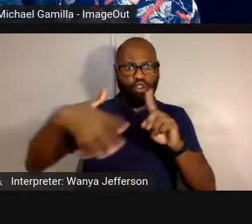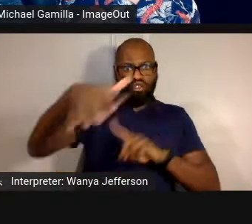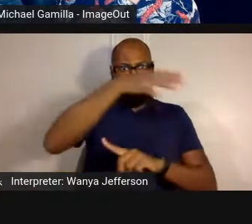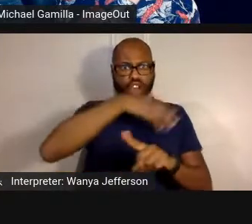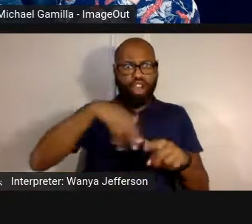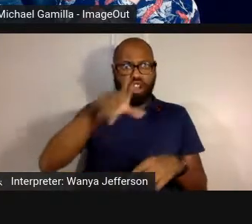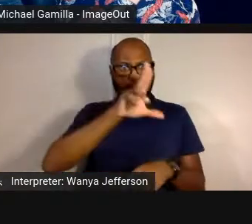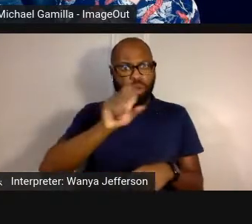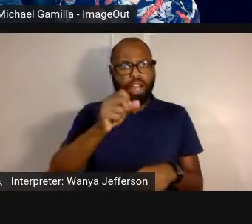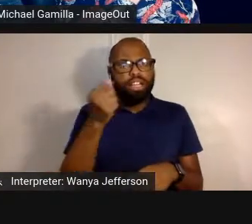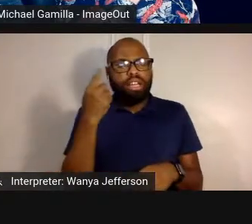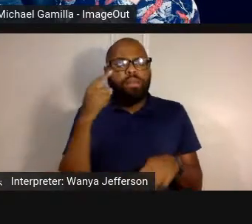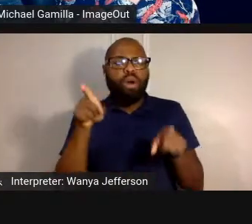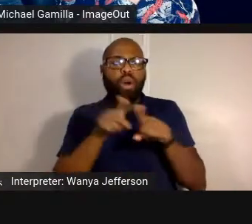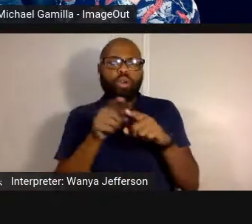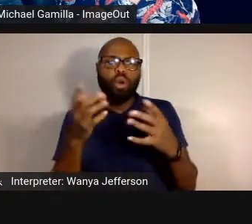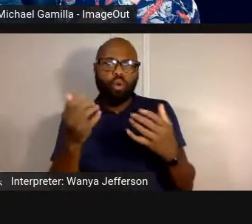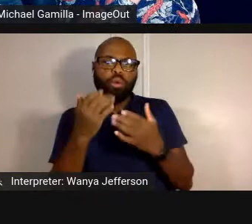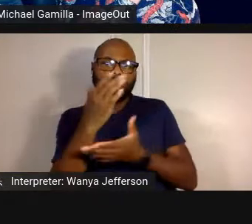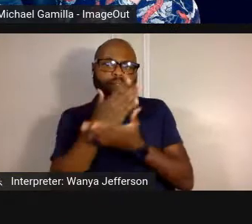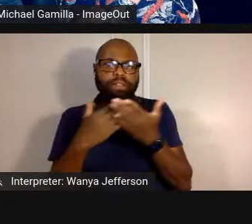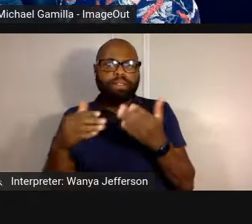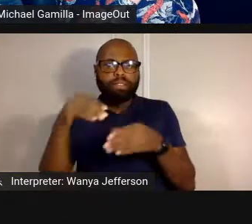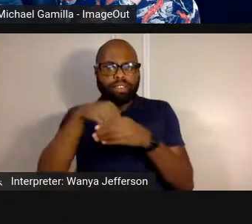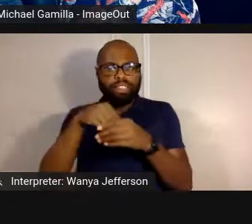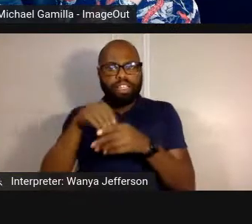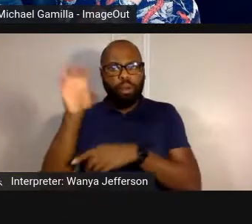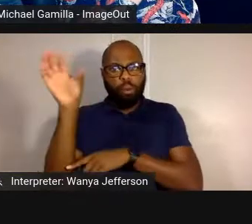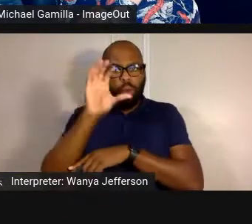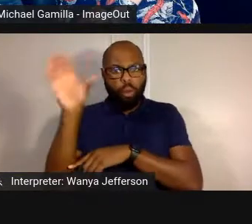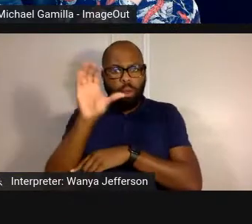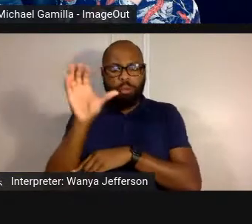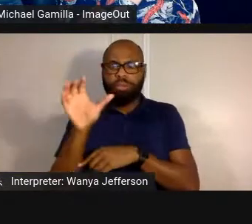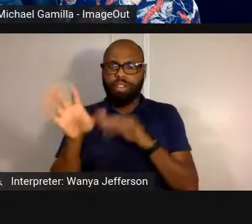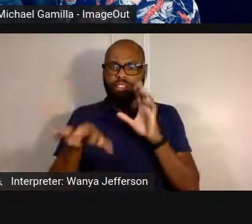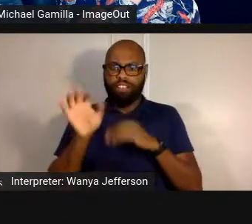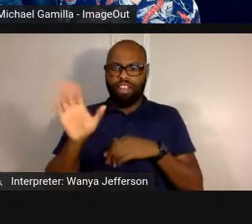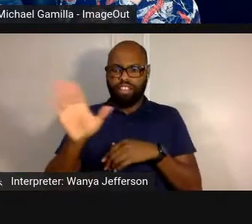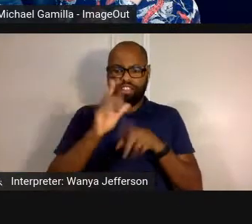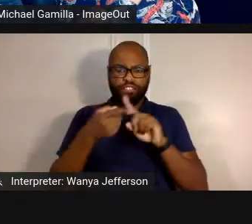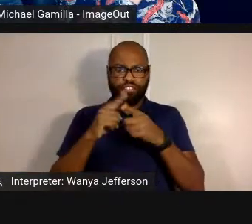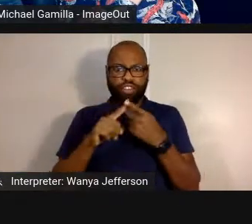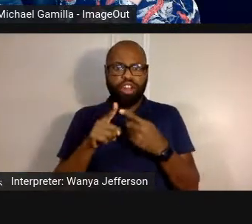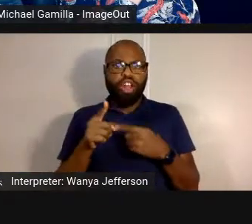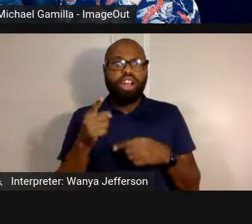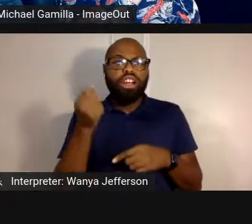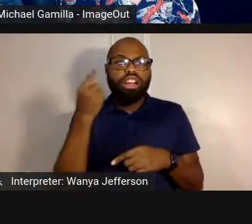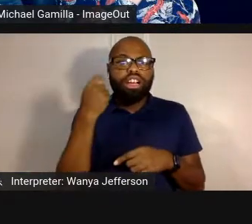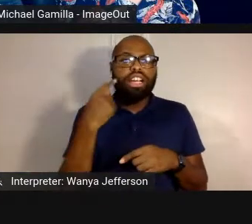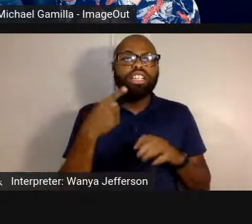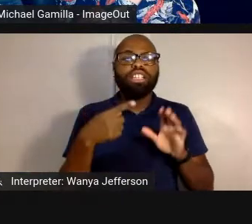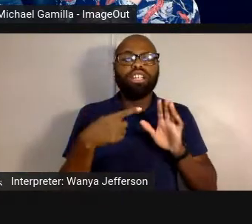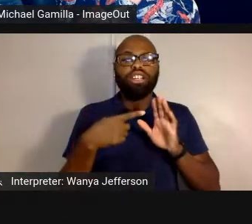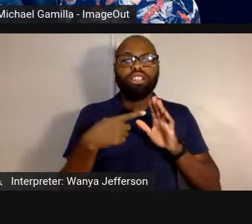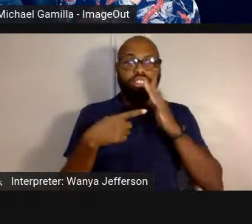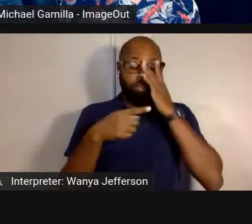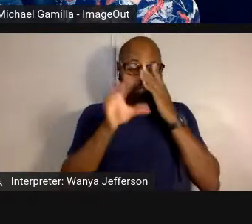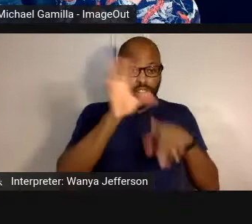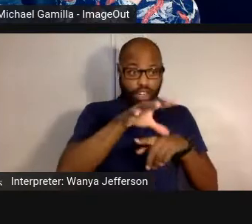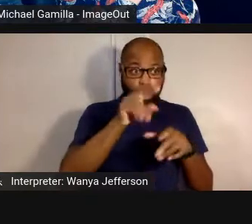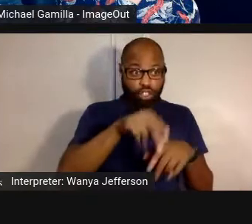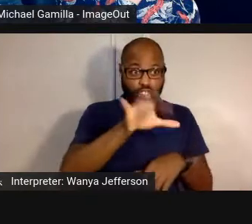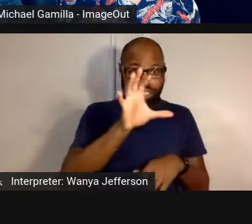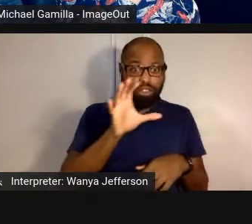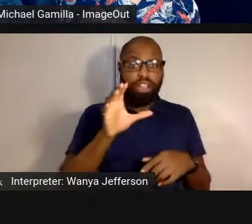in Colombia, and we needed to find their friends, because when we shot in New York, only Miguel and Juan Pablo flew up to New York. And then there were a couple of